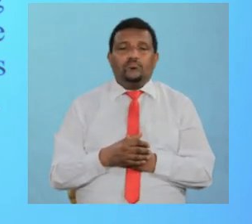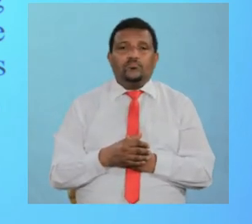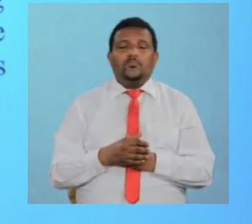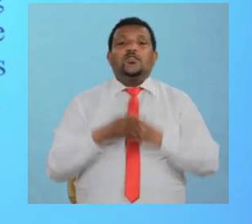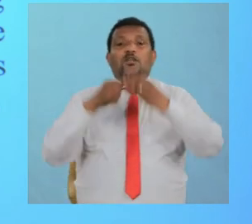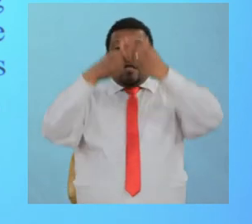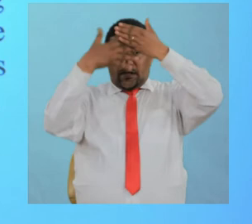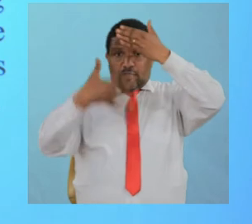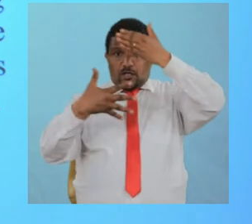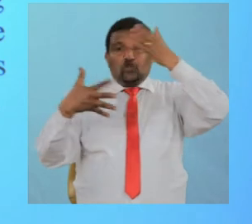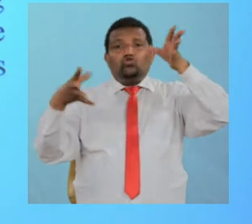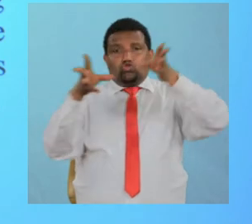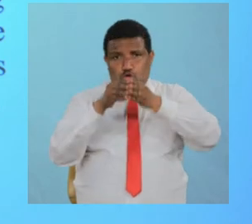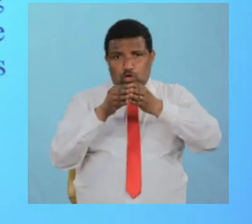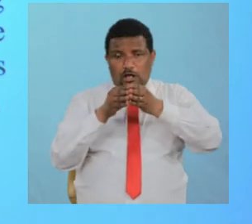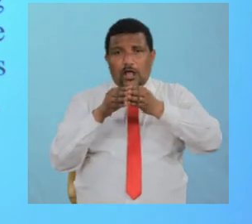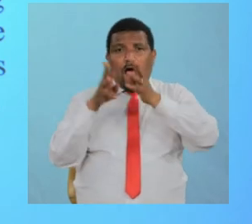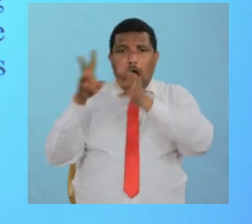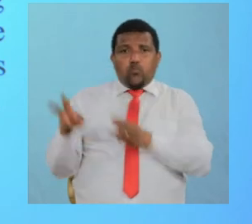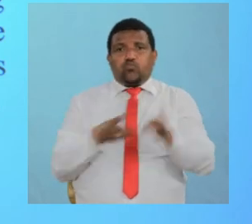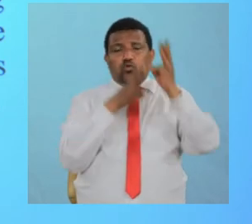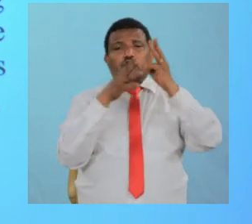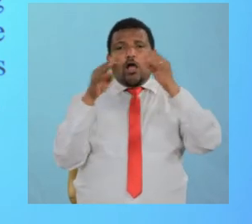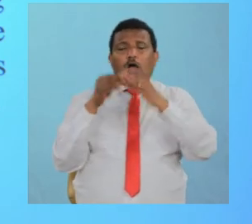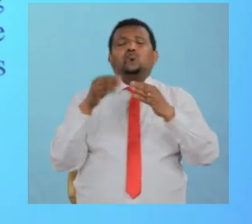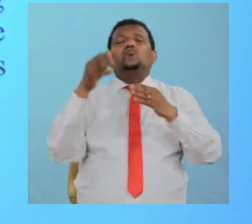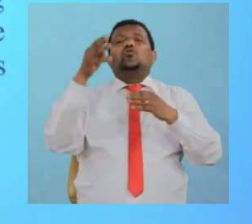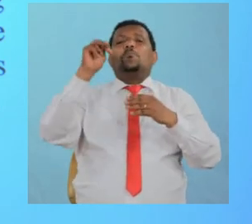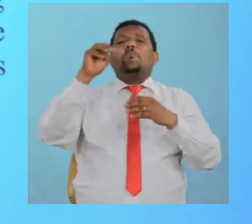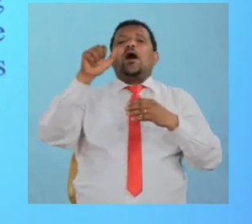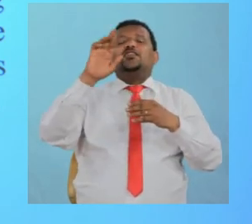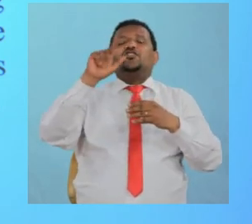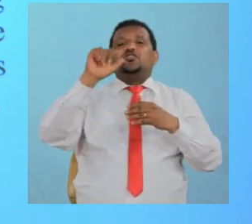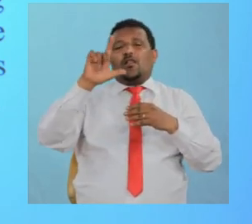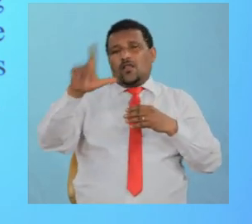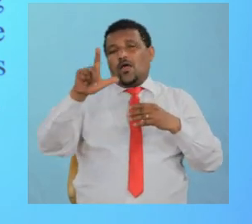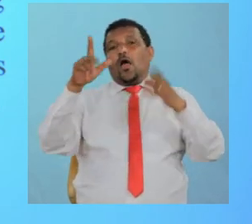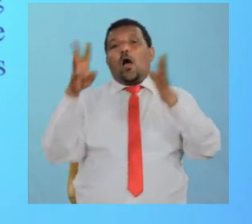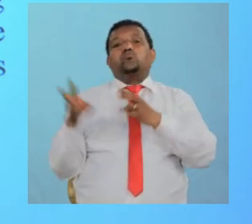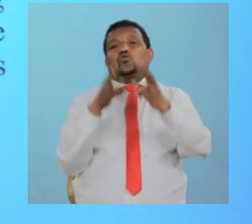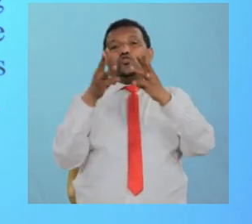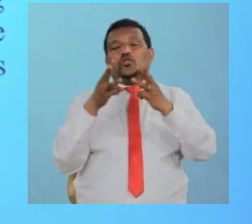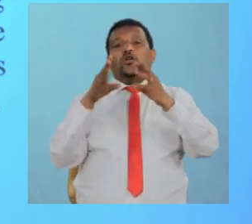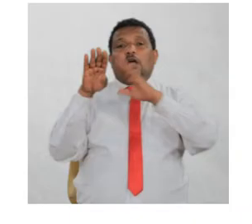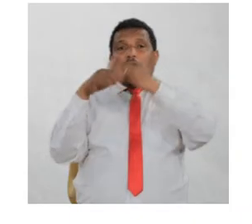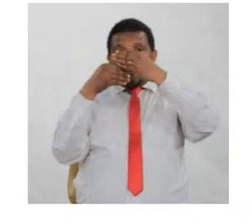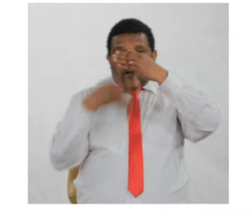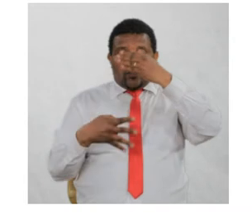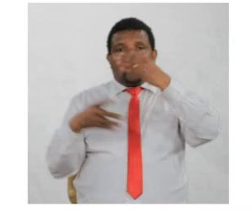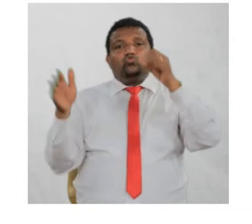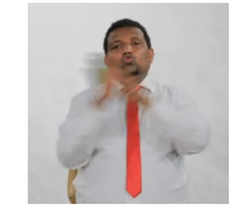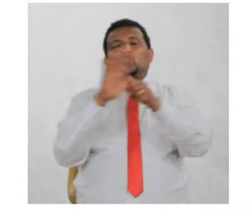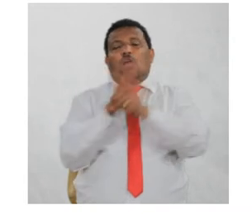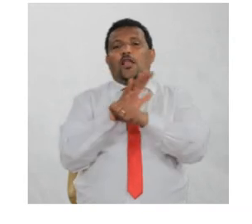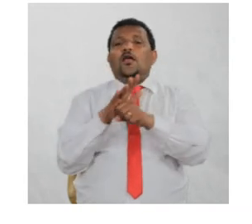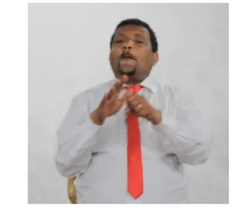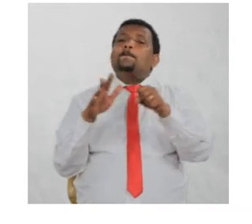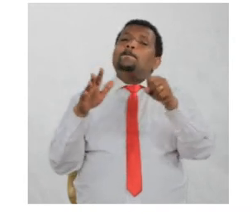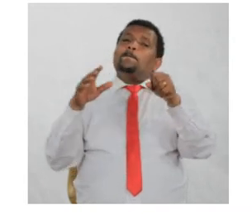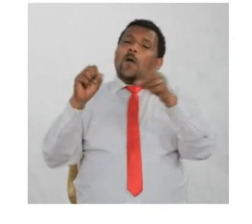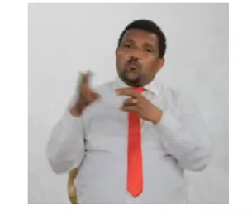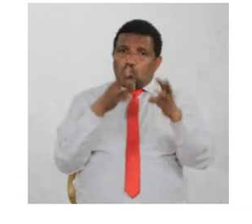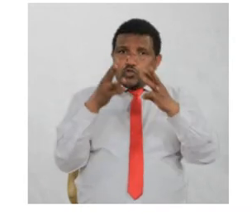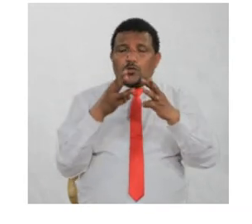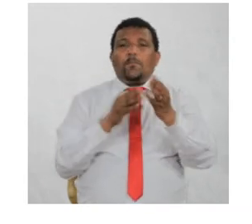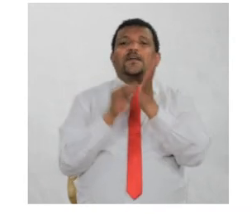Under the total approach and under the marginal approach. Under the total approach, a pure monopolist maximizes profit or minimizes loss